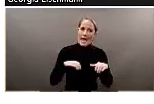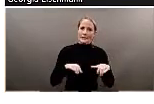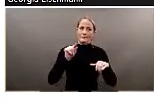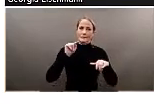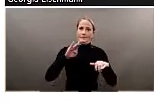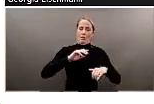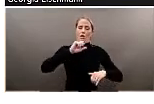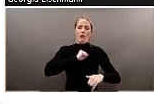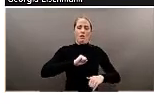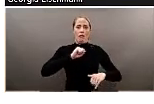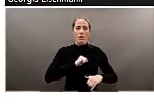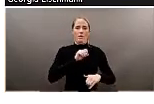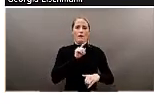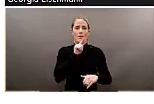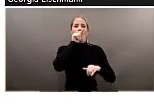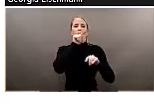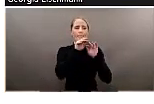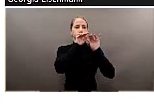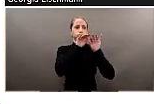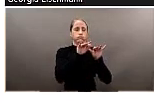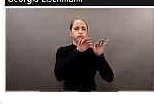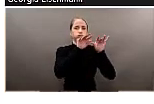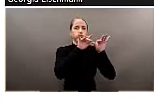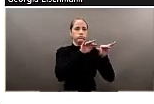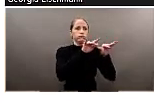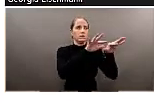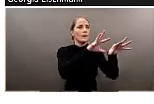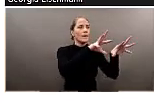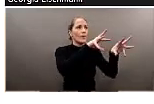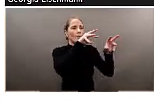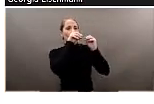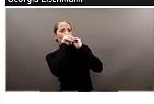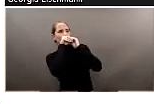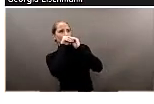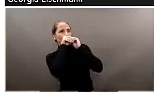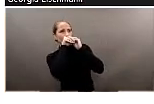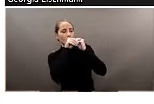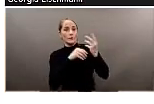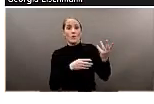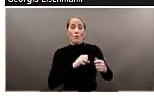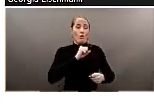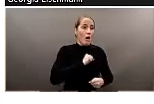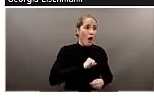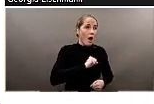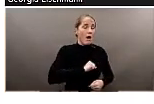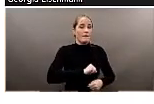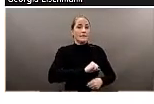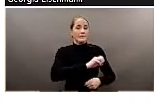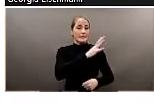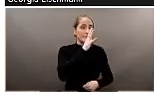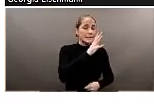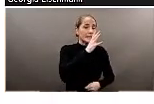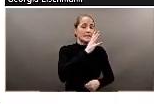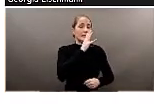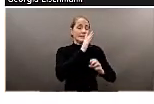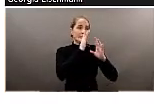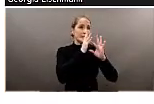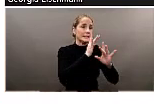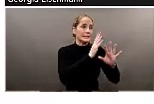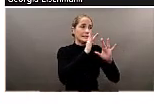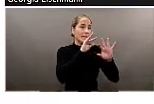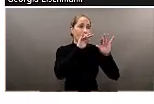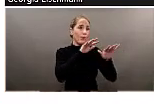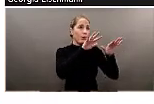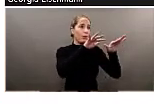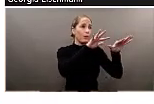coughs next to somebody else. So it's the speaking, the coughing, the singing. Those are ways of it coming out